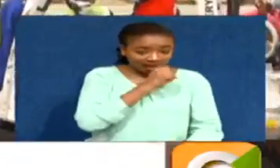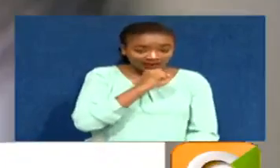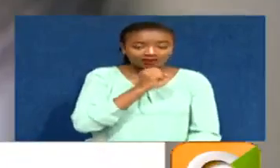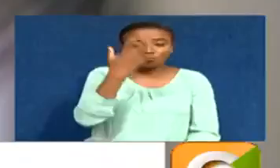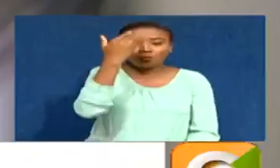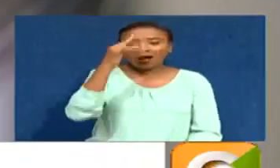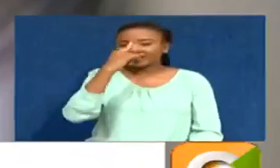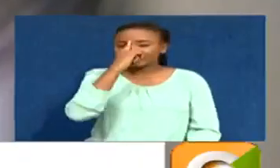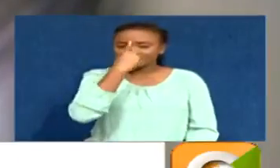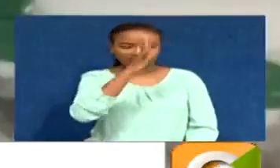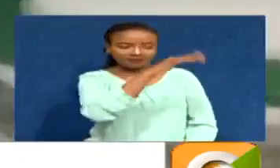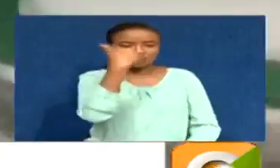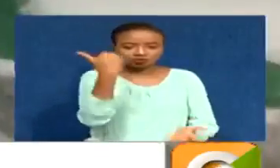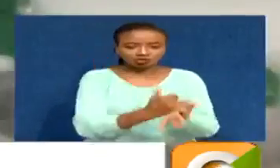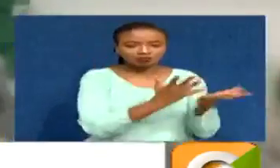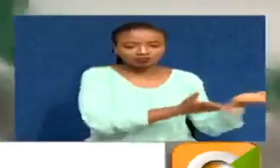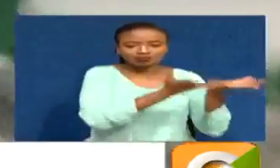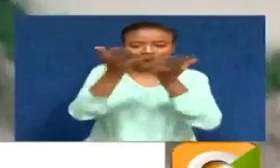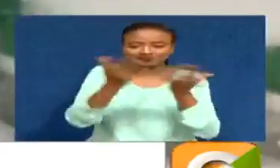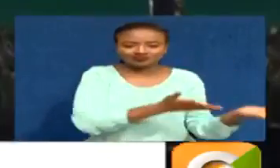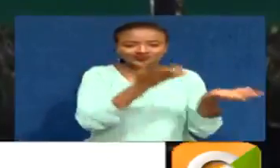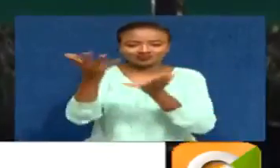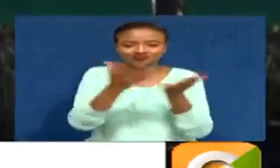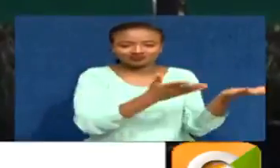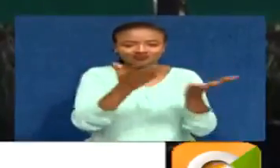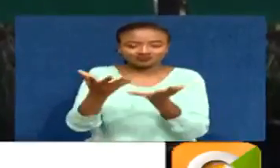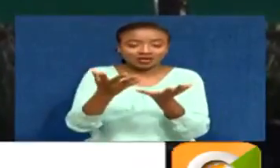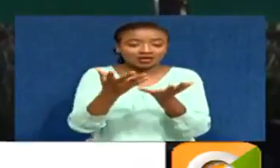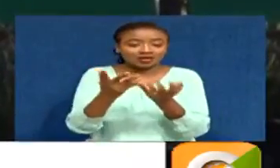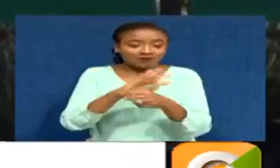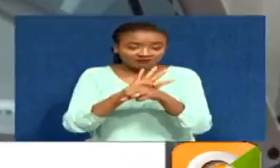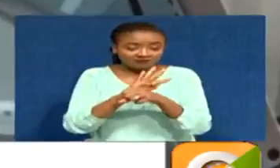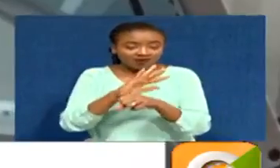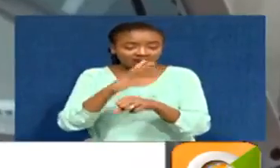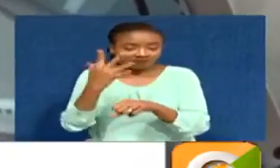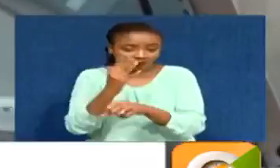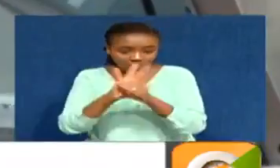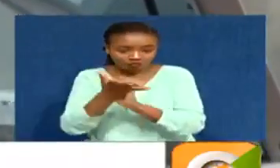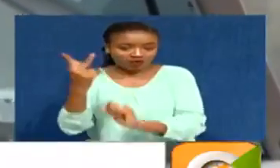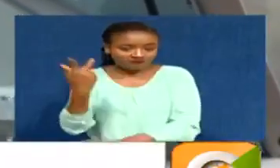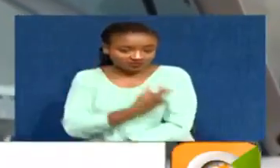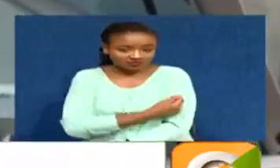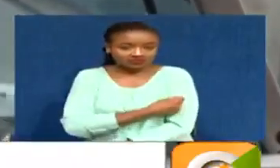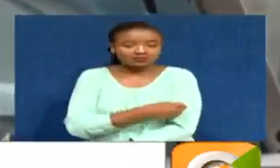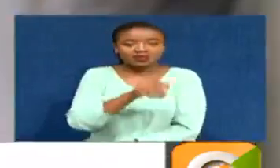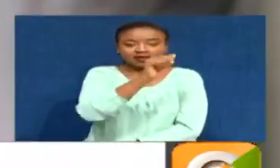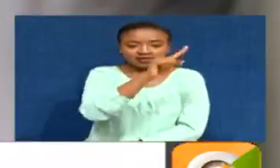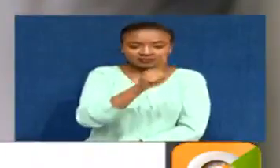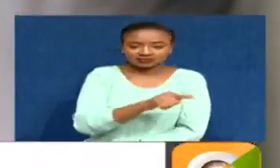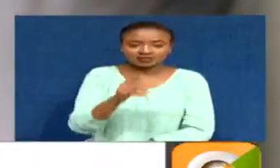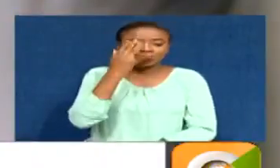India's decision to stop exports of vaccines produced by its Serum Institute, the world's largest vaccine